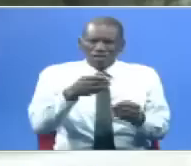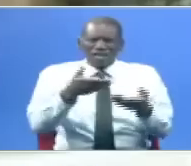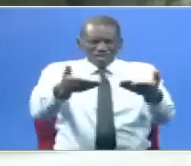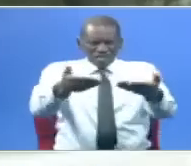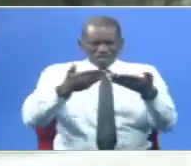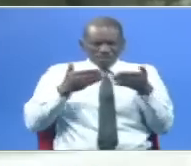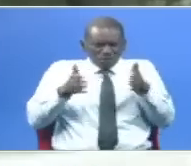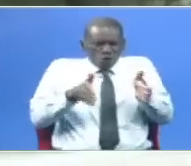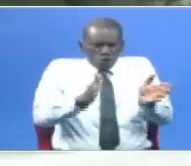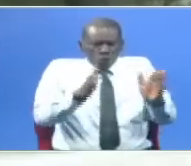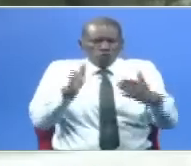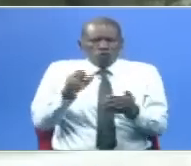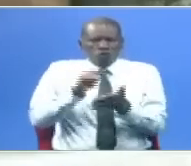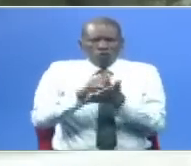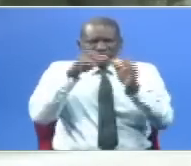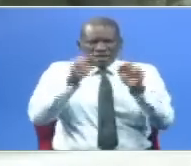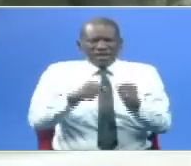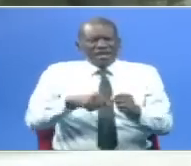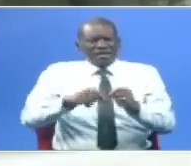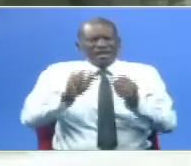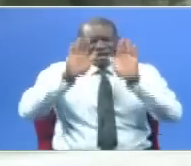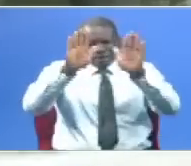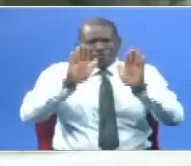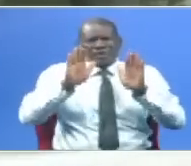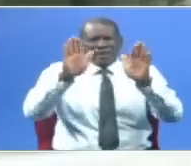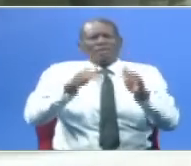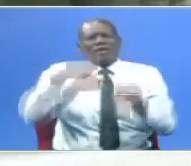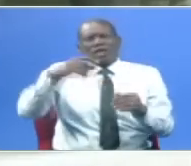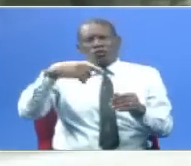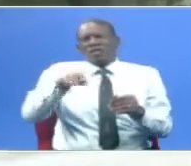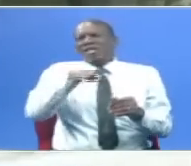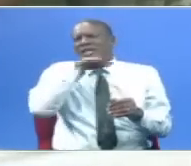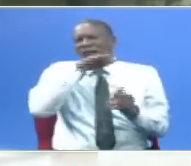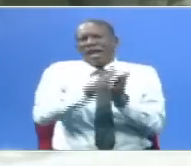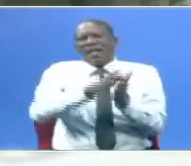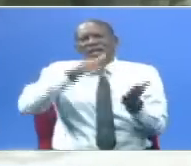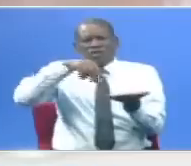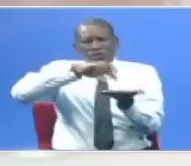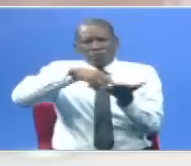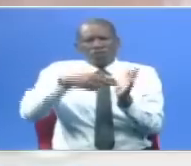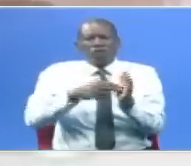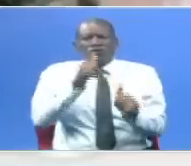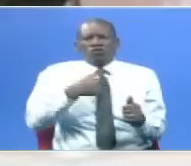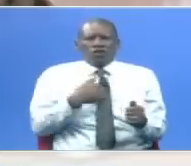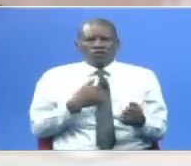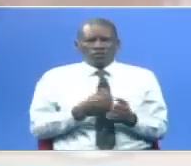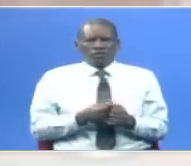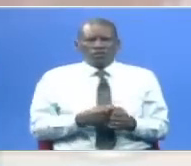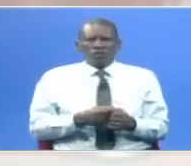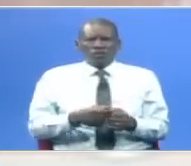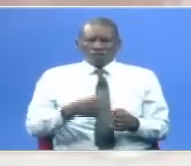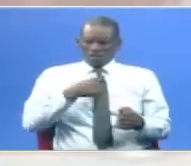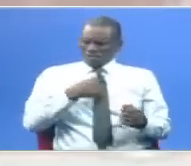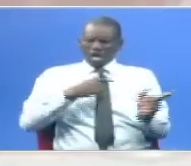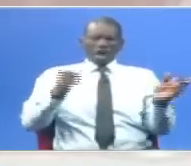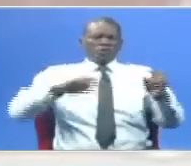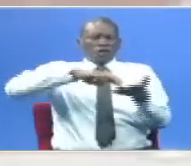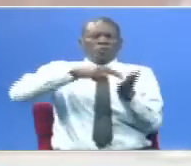me space so that I can deal with Kitendawili and the other projects. We will see a project,